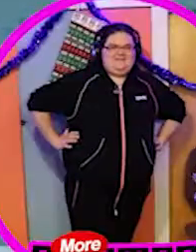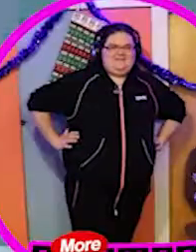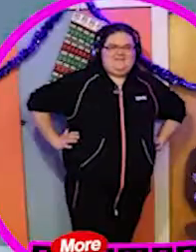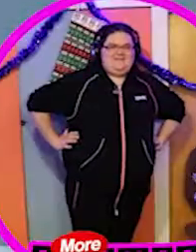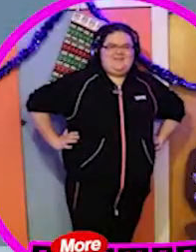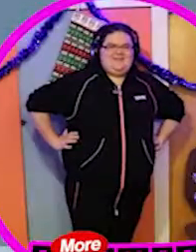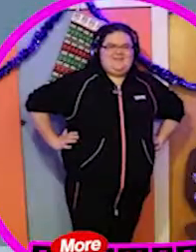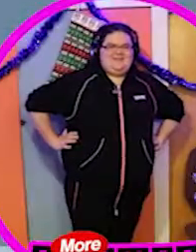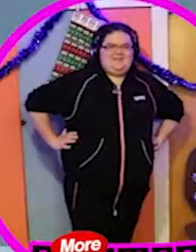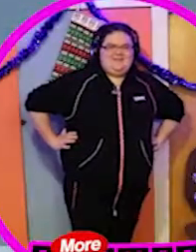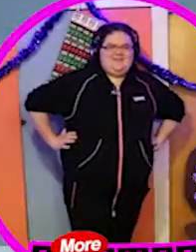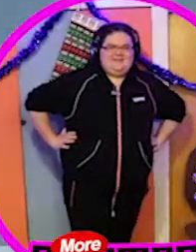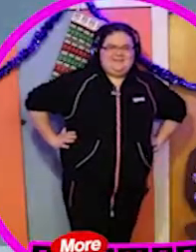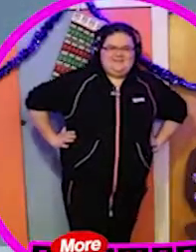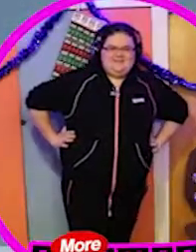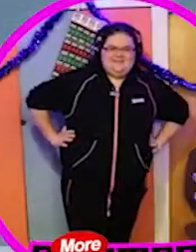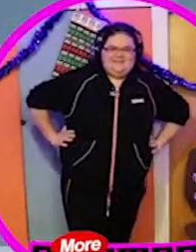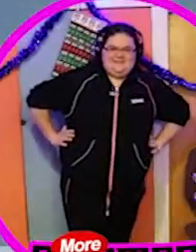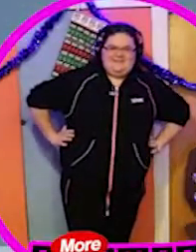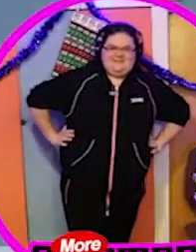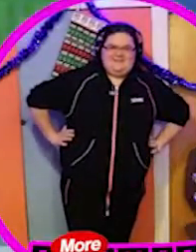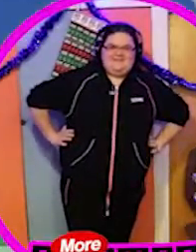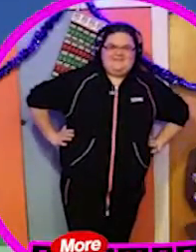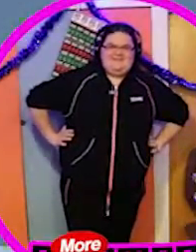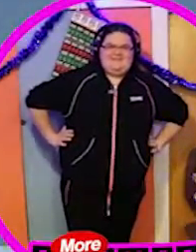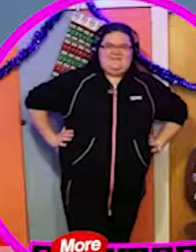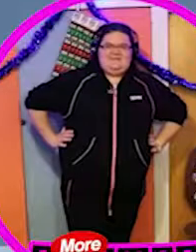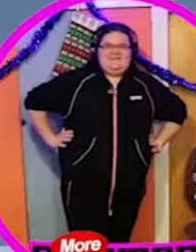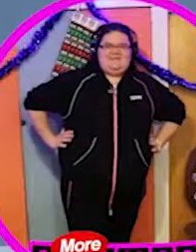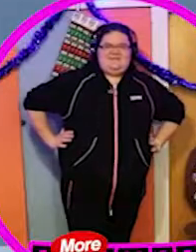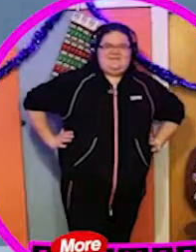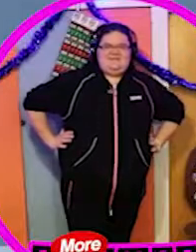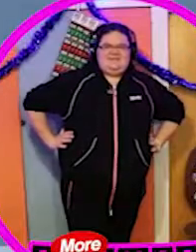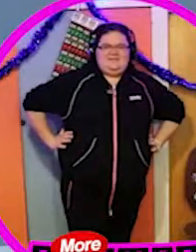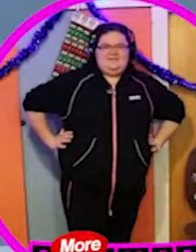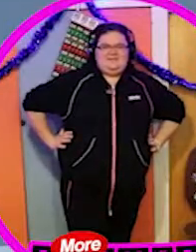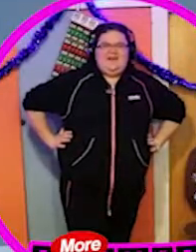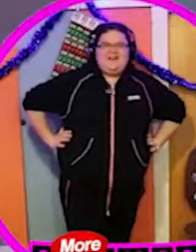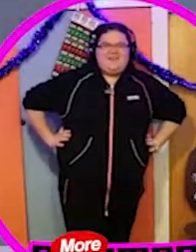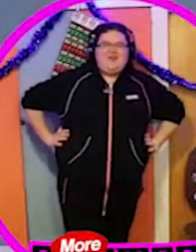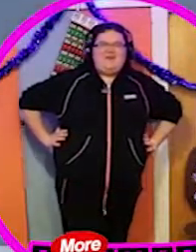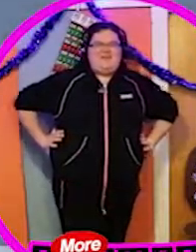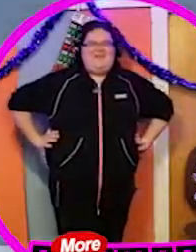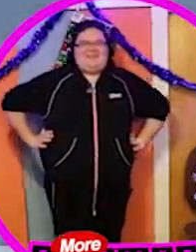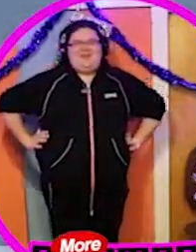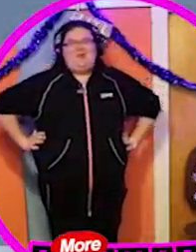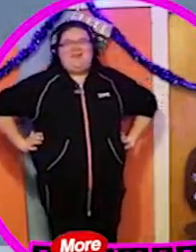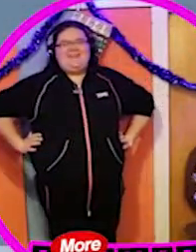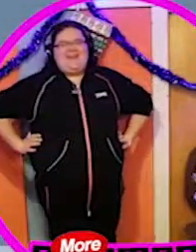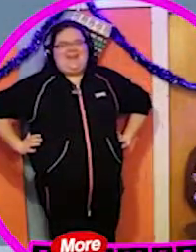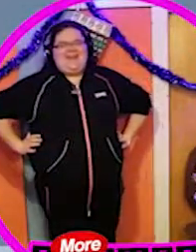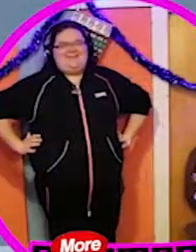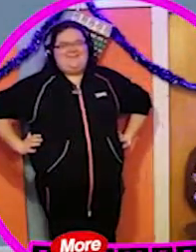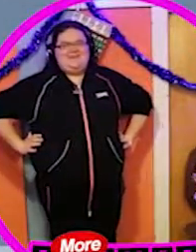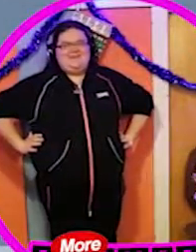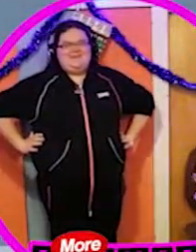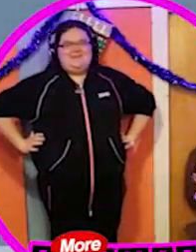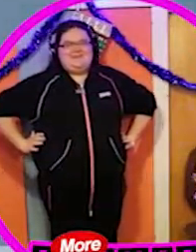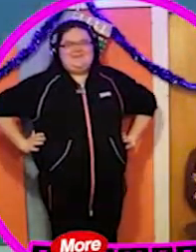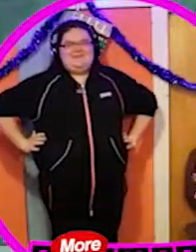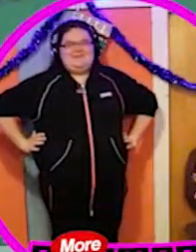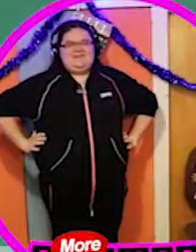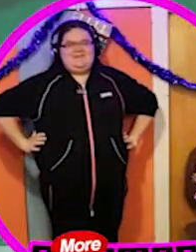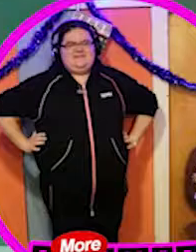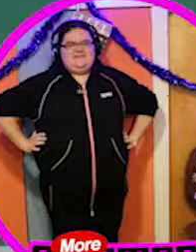Brother, I permanently have a stick. Fuck off. Run, Toby. Oh, Toby, yes, ma'am.